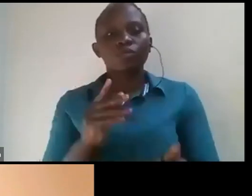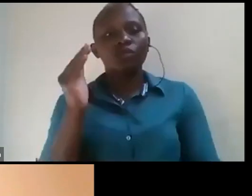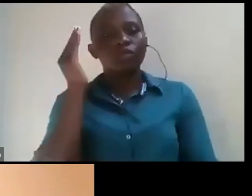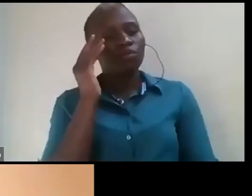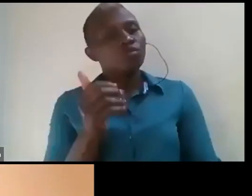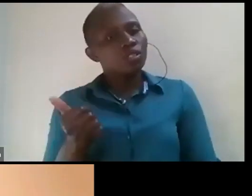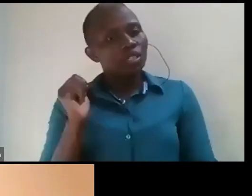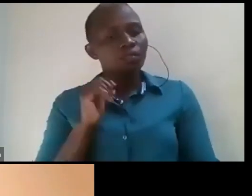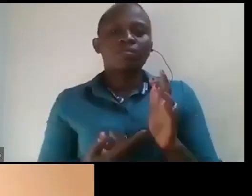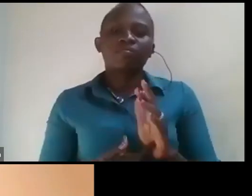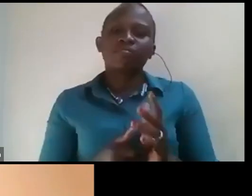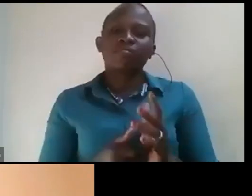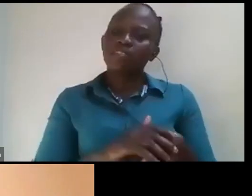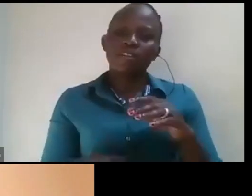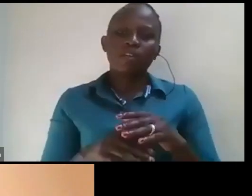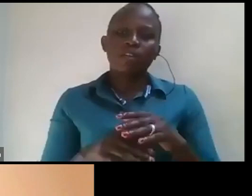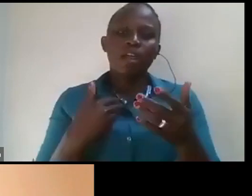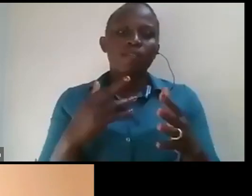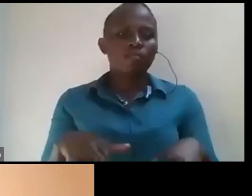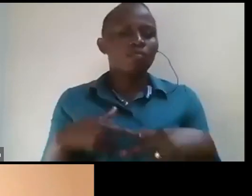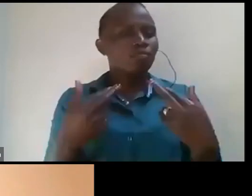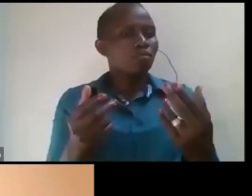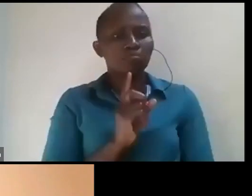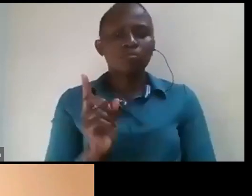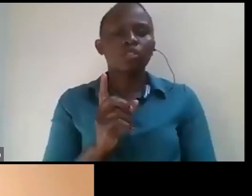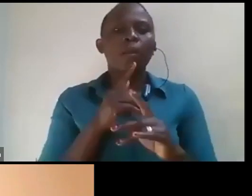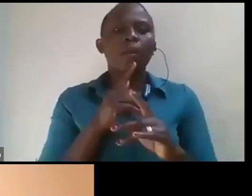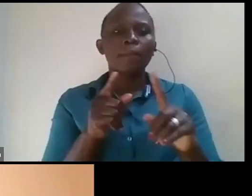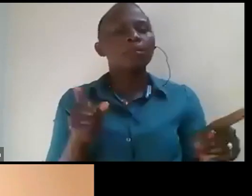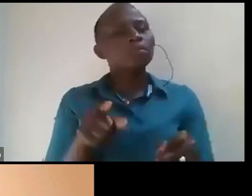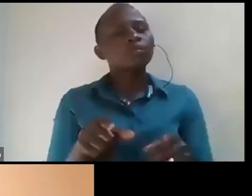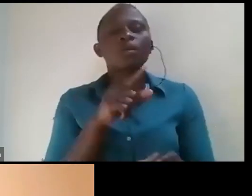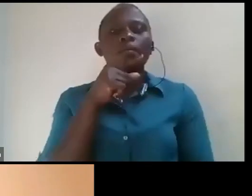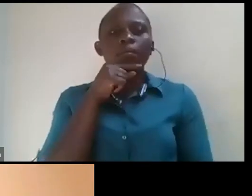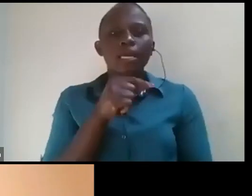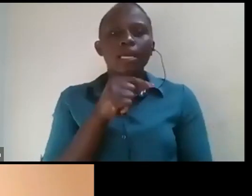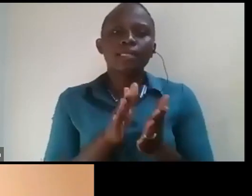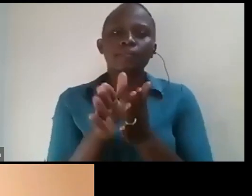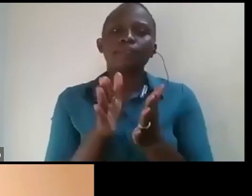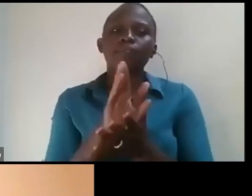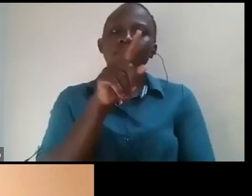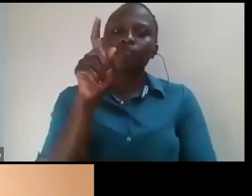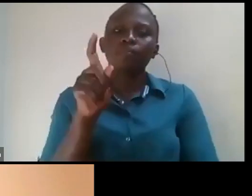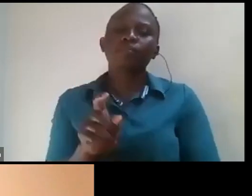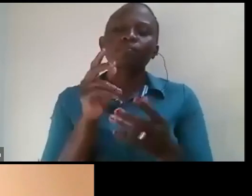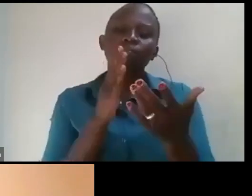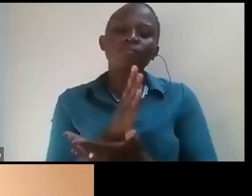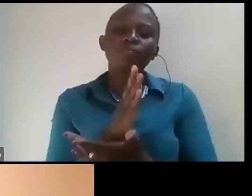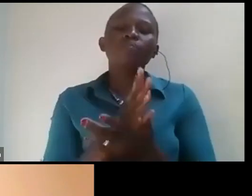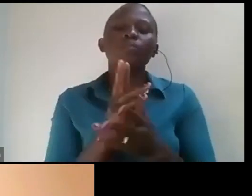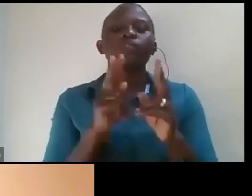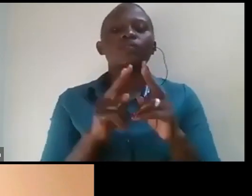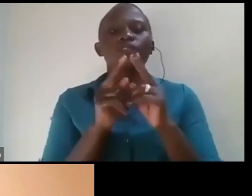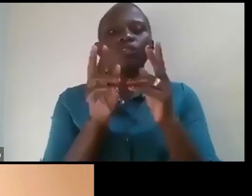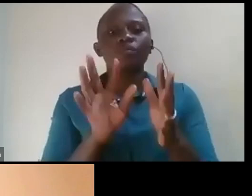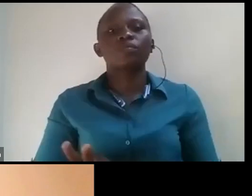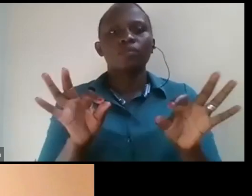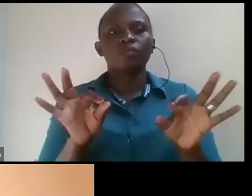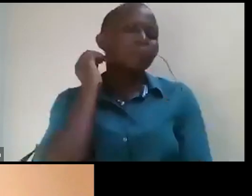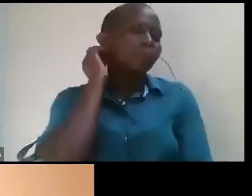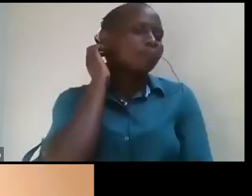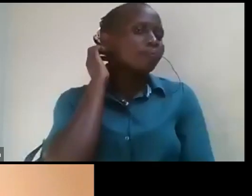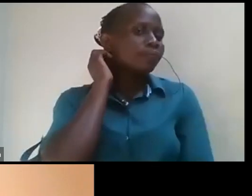having a contract of some sort. But with hindsight, what this gentleman is asking is a very important question. If you hire someone to develop your